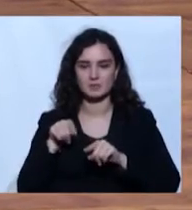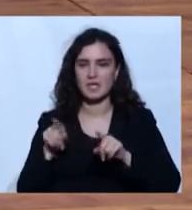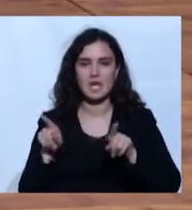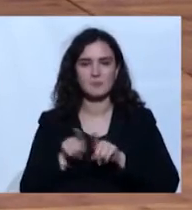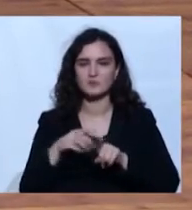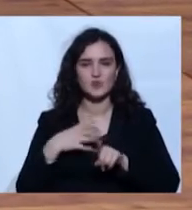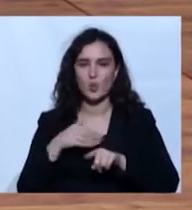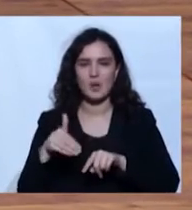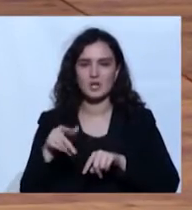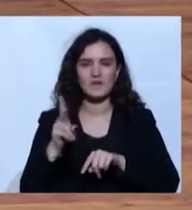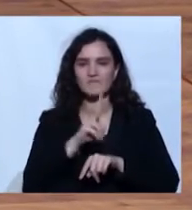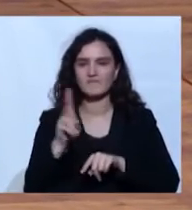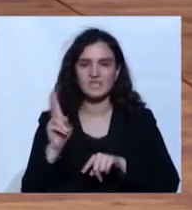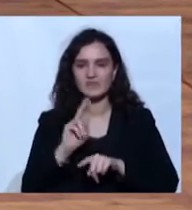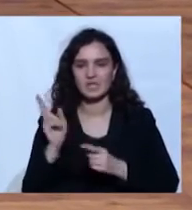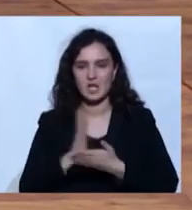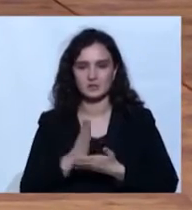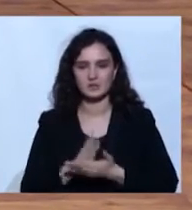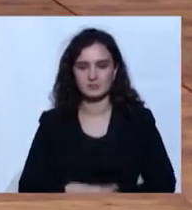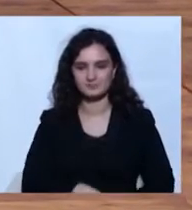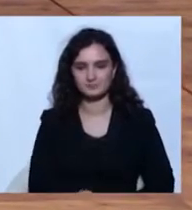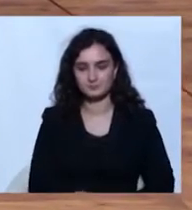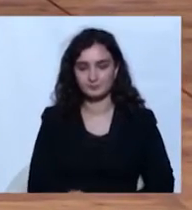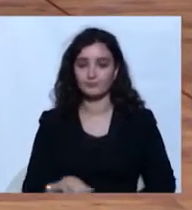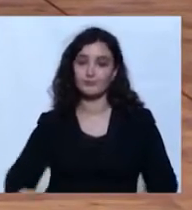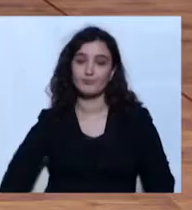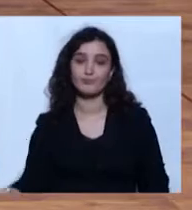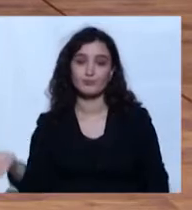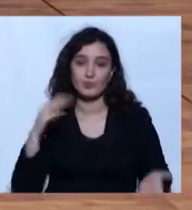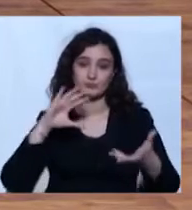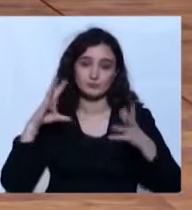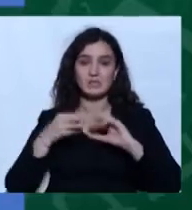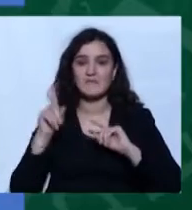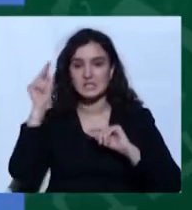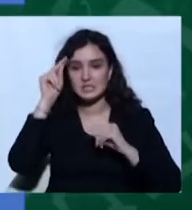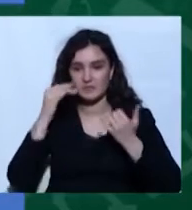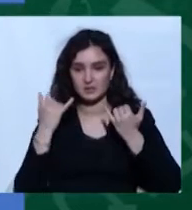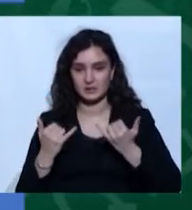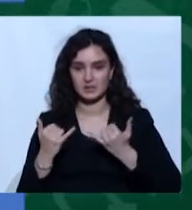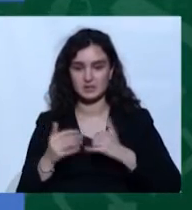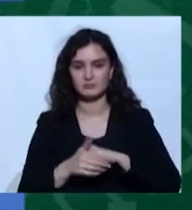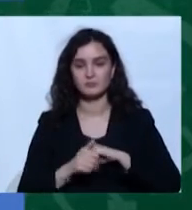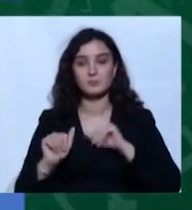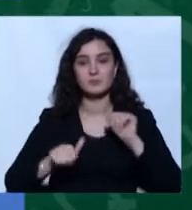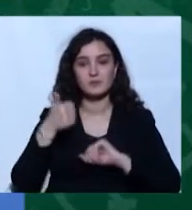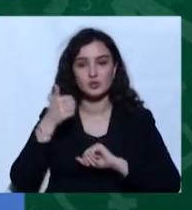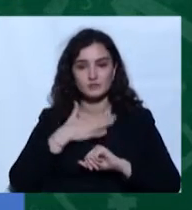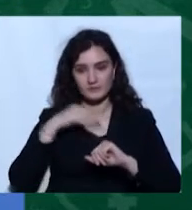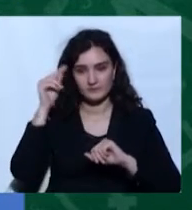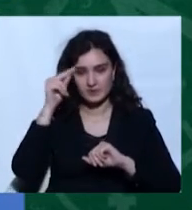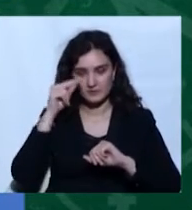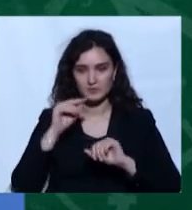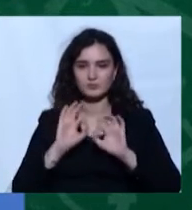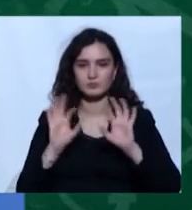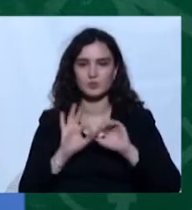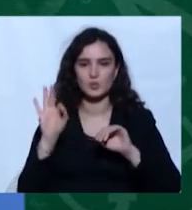like we're almost out of time, so let's review what we've learned today. First, we started by talking about